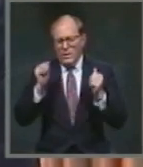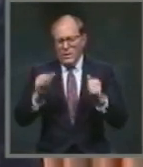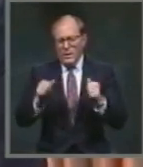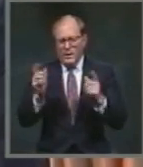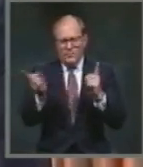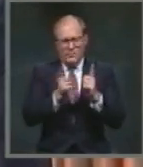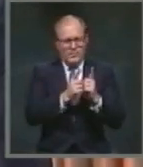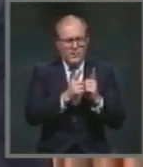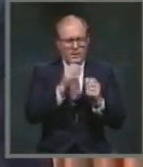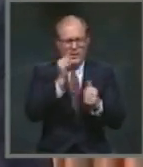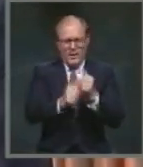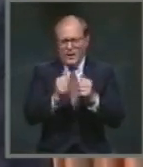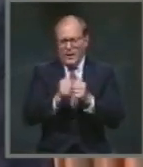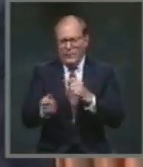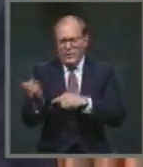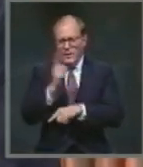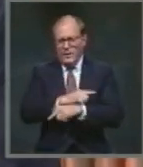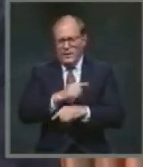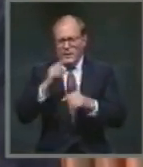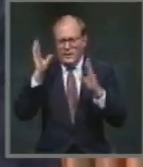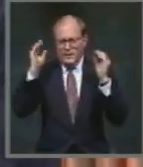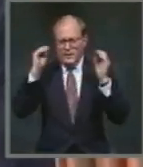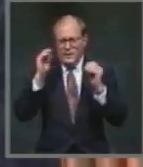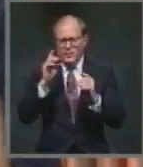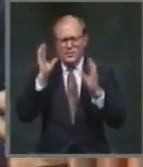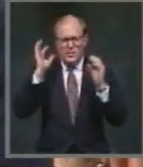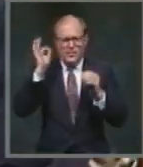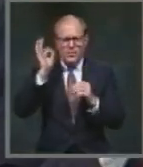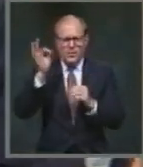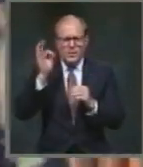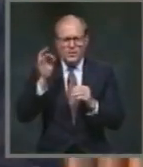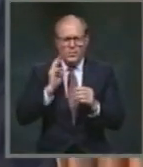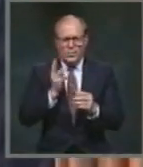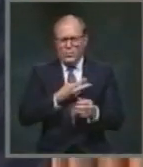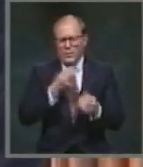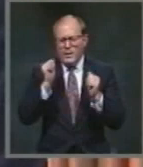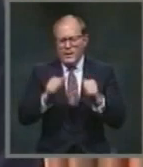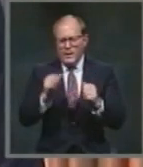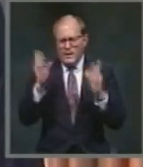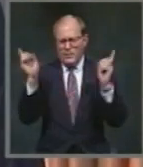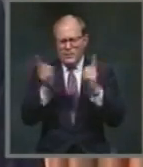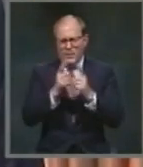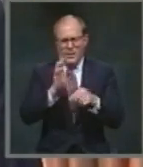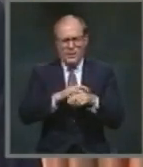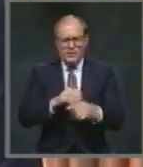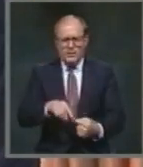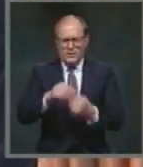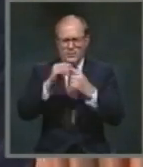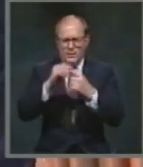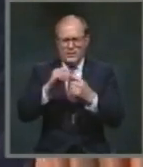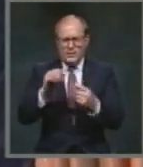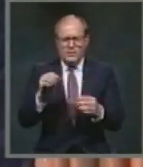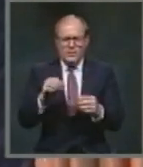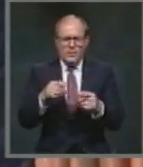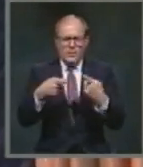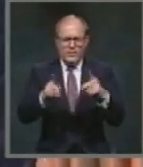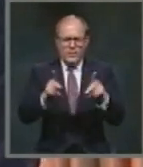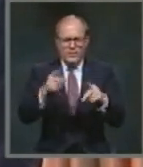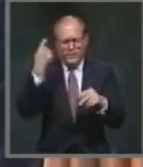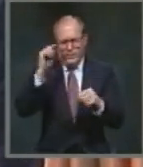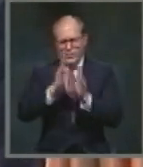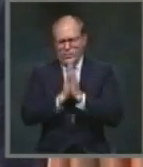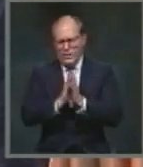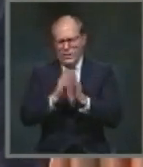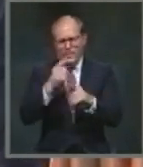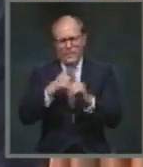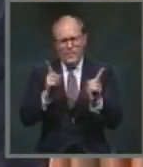meet every day of the week to teach and preach the Word of God. We may even meet every day or on special occasions for prayer. But upon